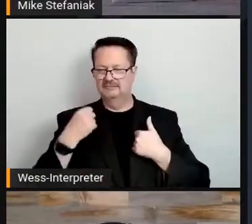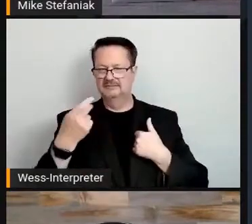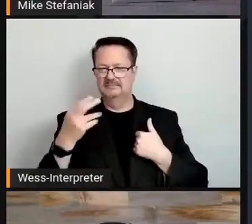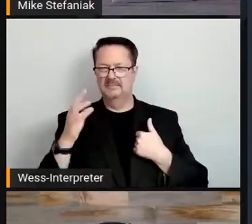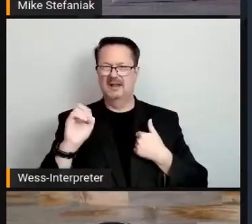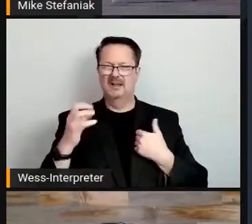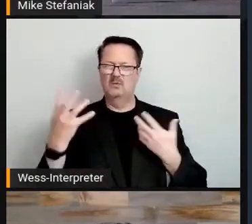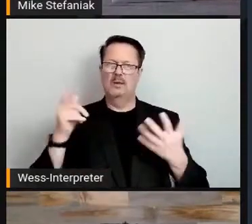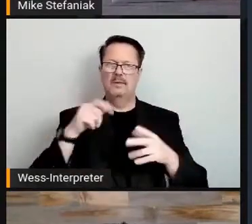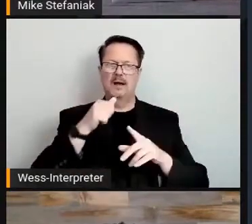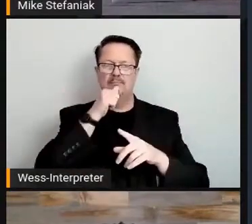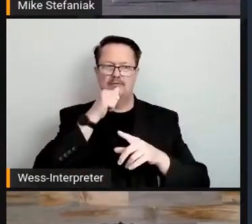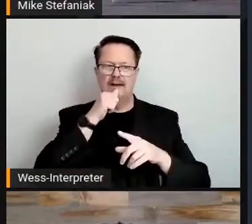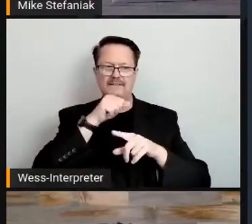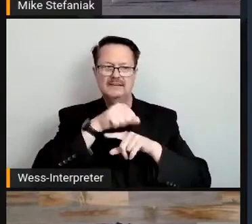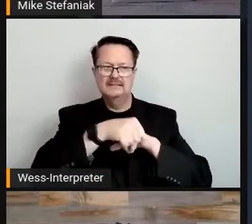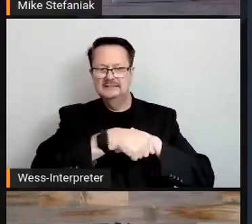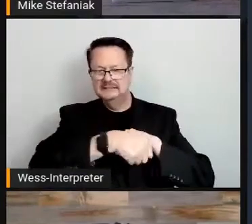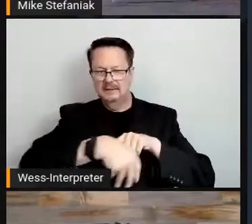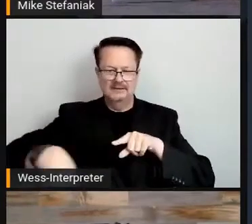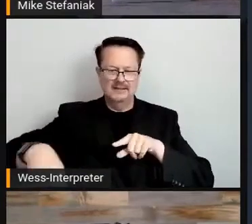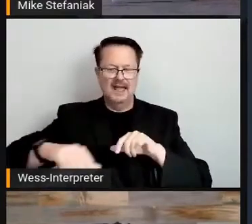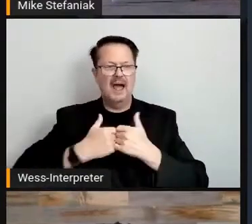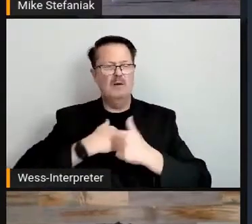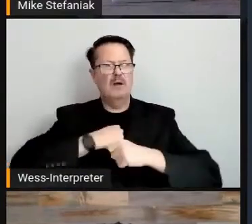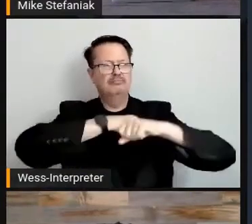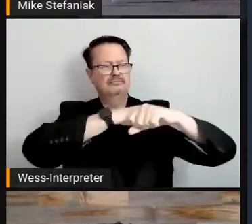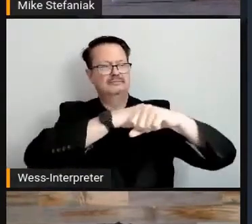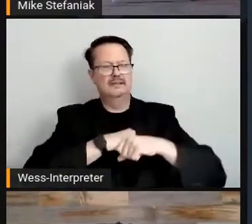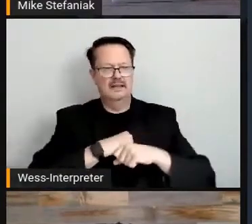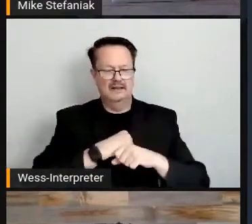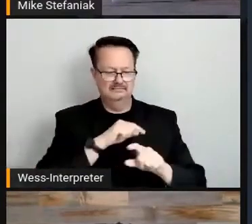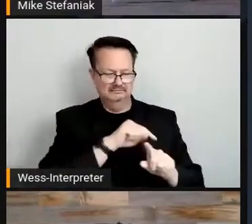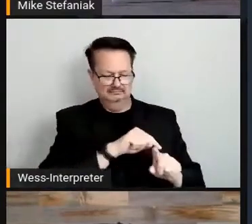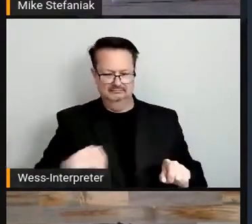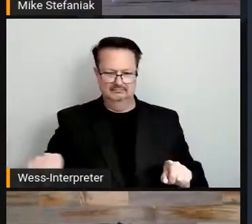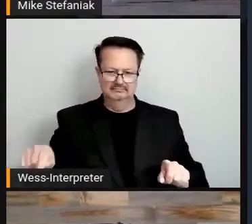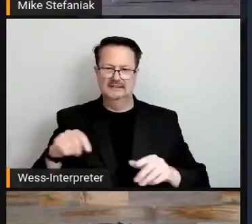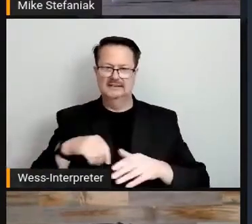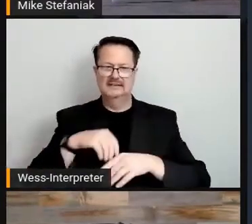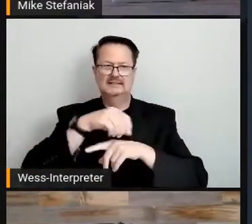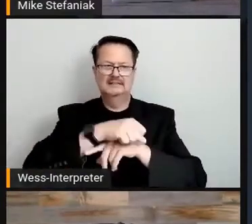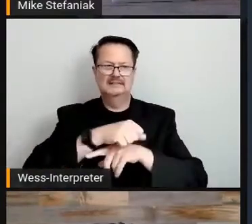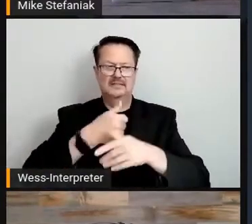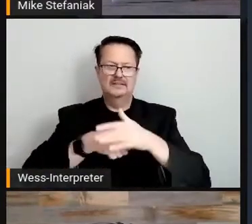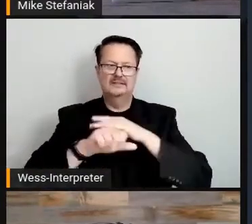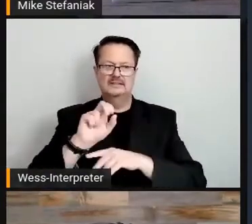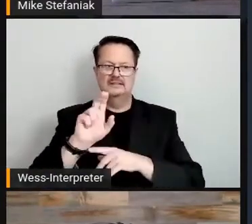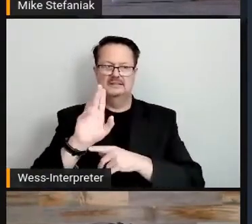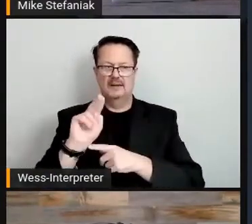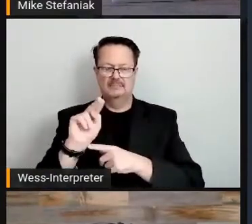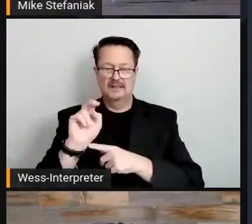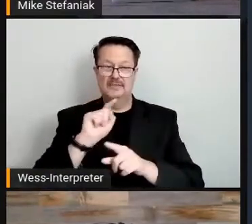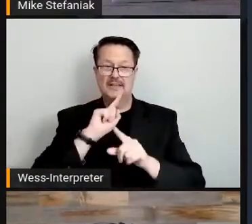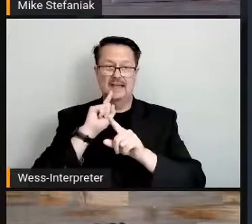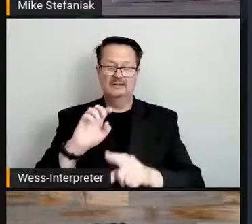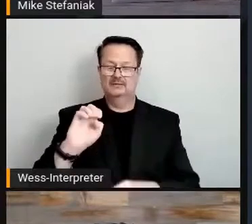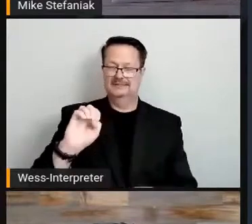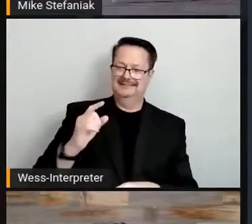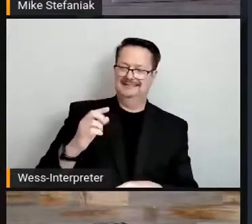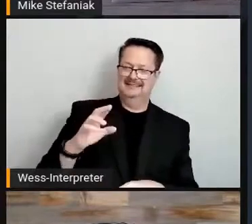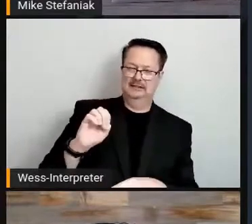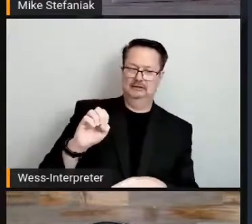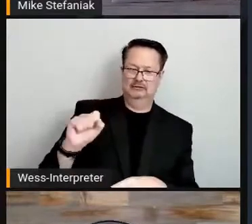about private subnets? How do I protect instances in a subnet? And the answer to that in VPC land is the egress-only